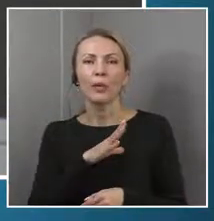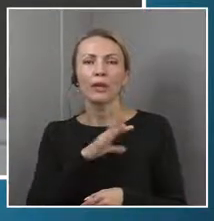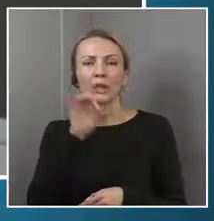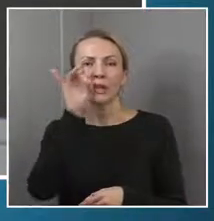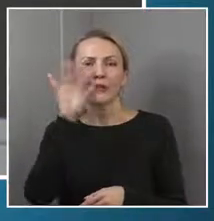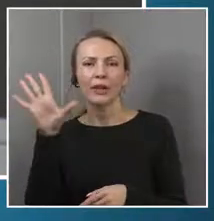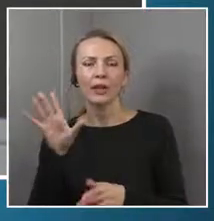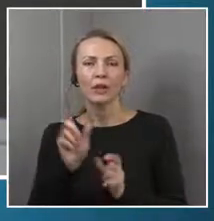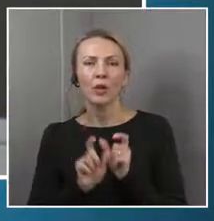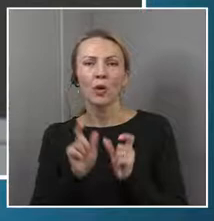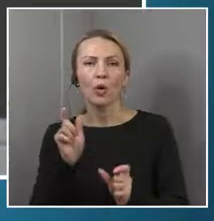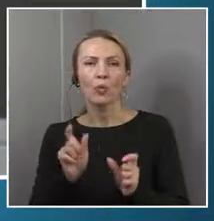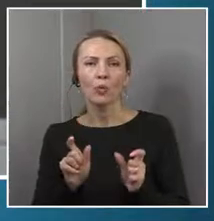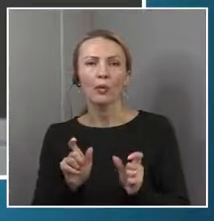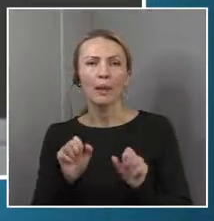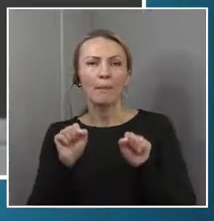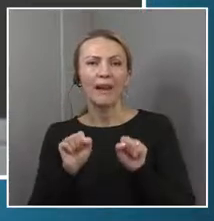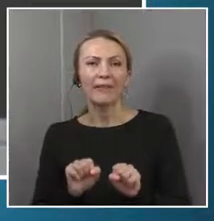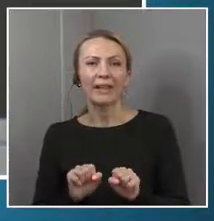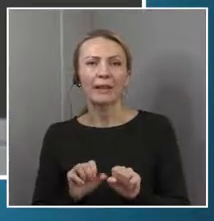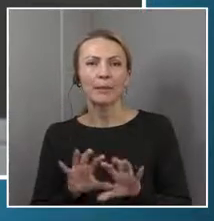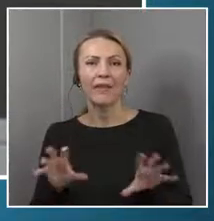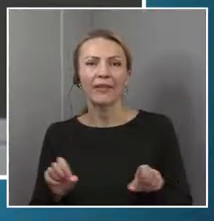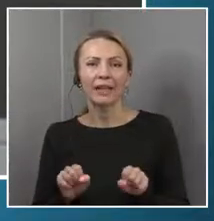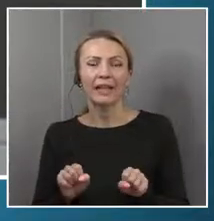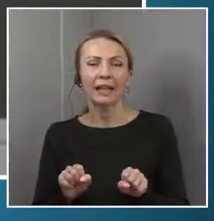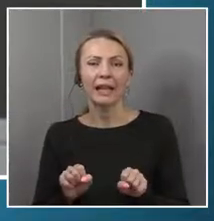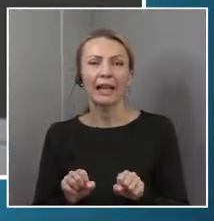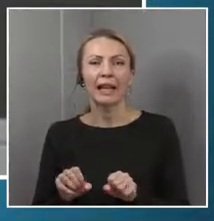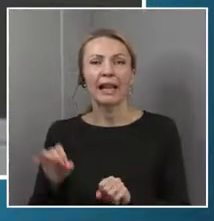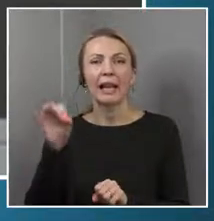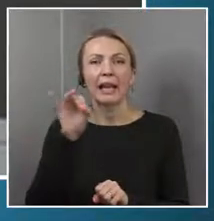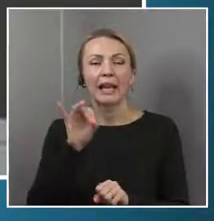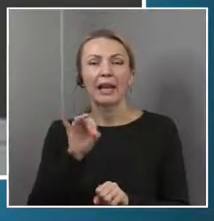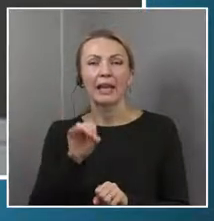and collections of other wealthy